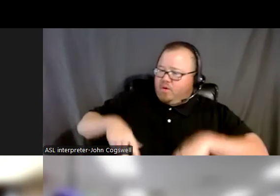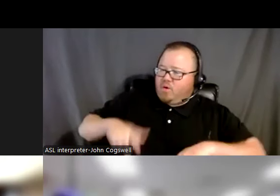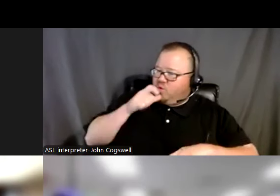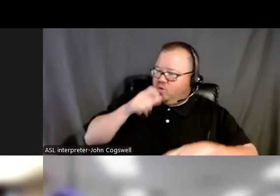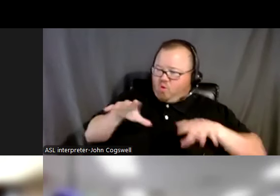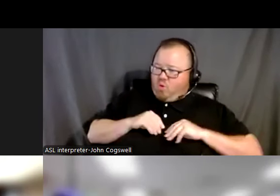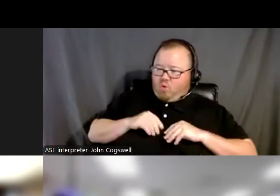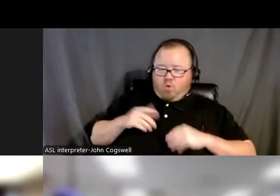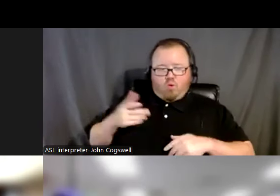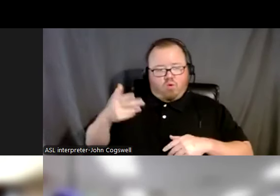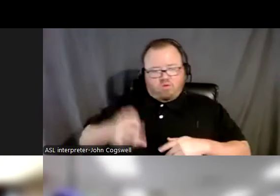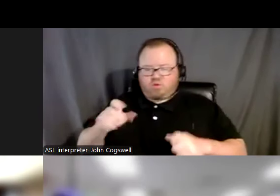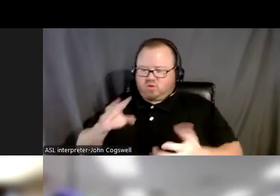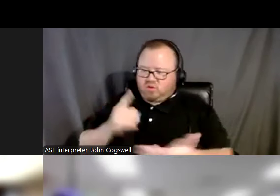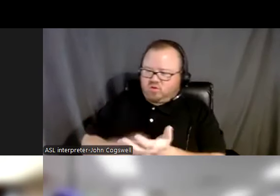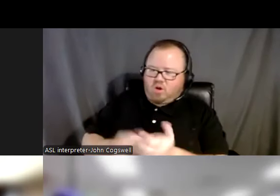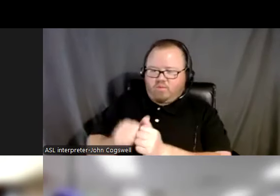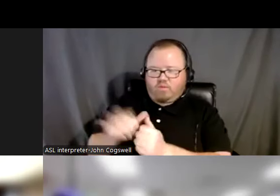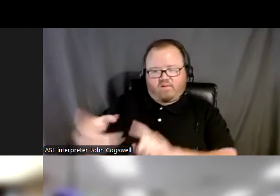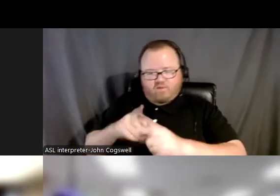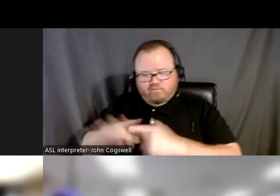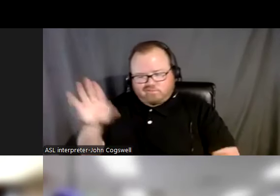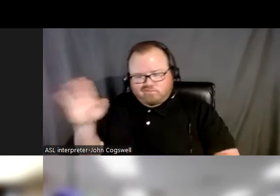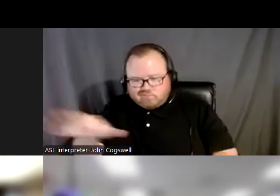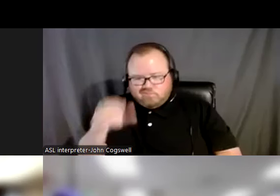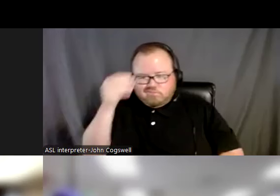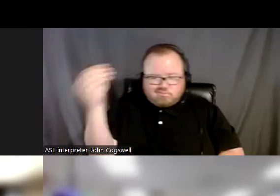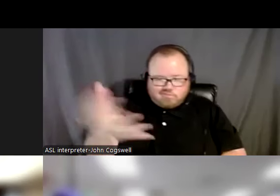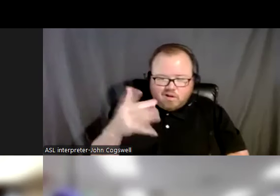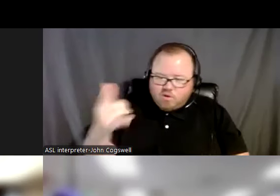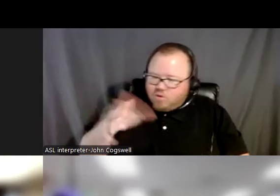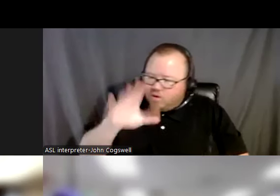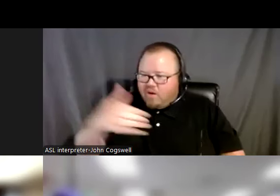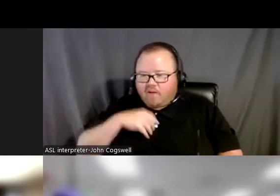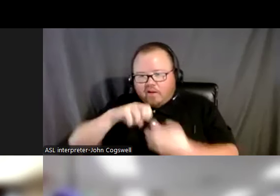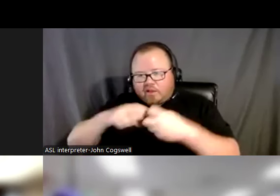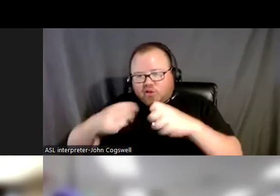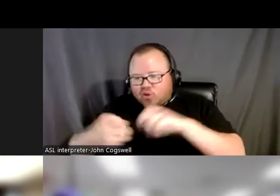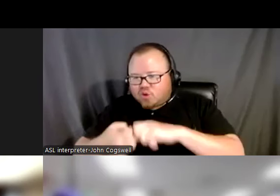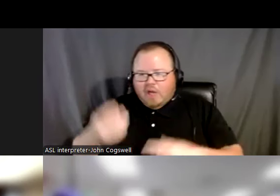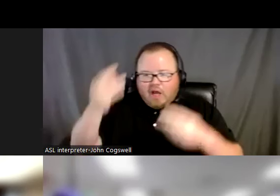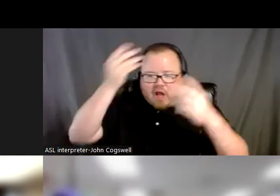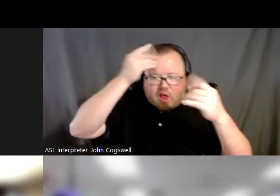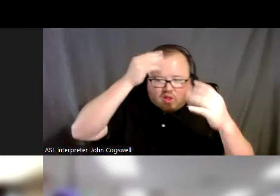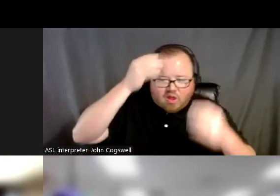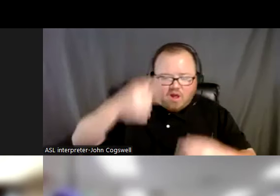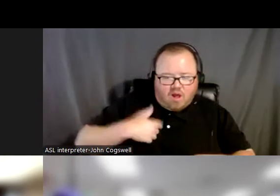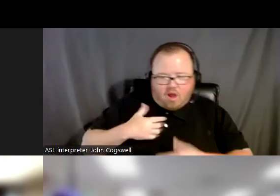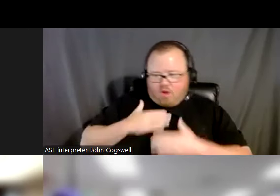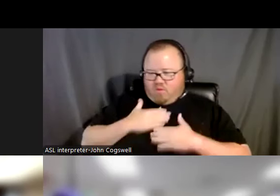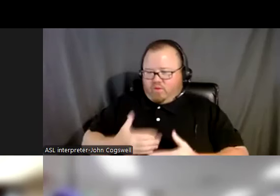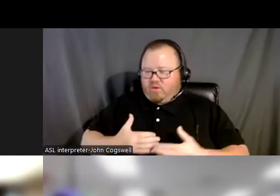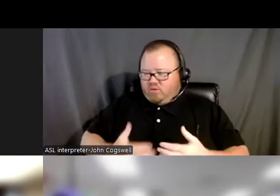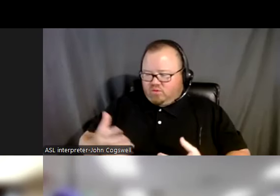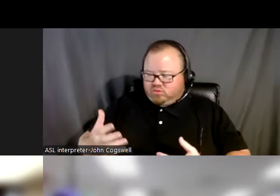that they should talk to their friends now and say, hey, if you ever have some issues where you're having these thoughts, I'm willing to hold on to your